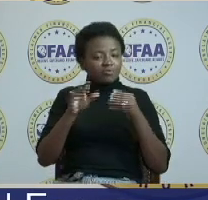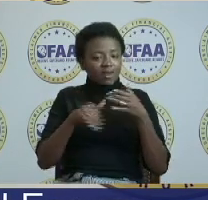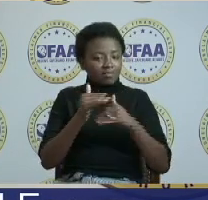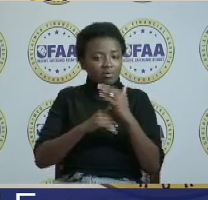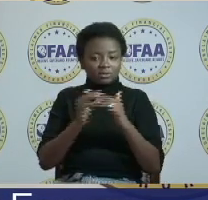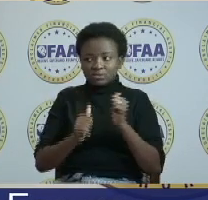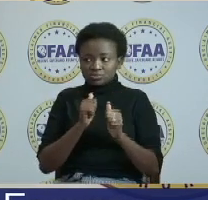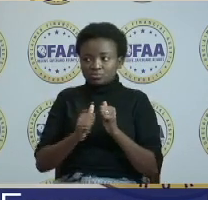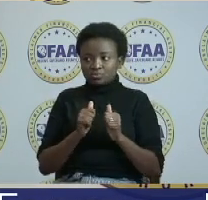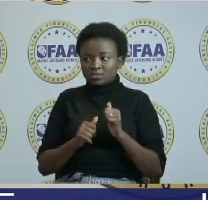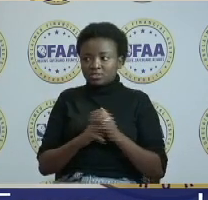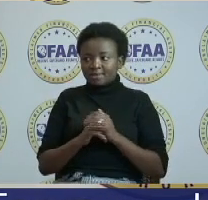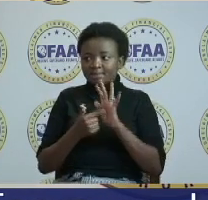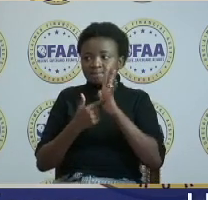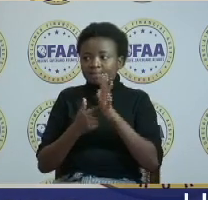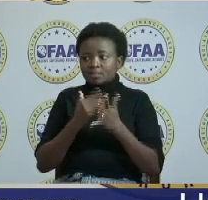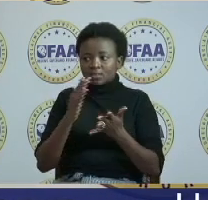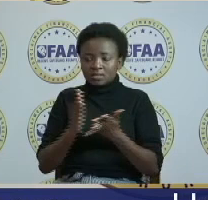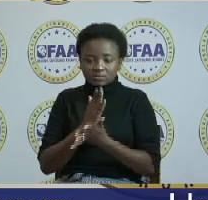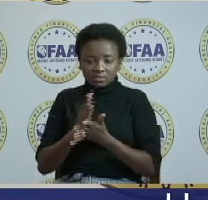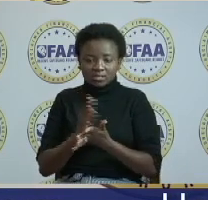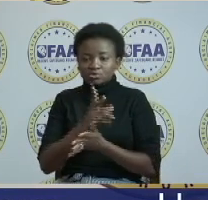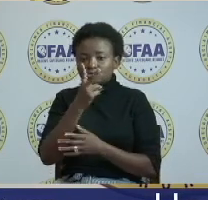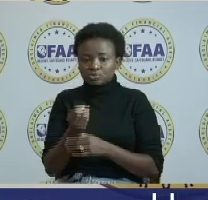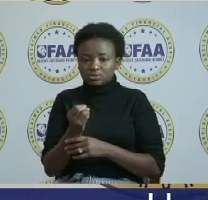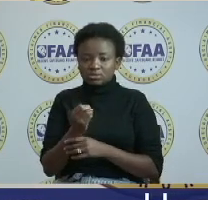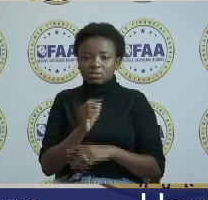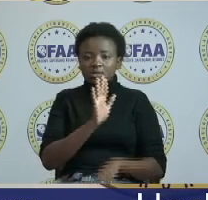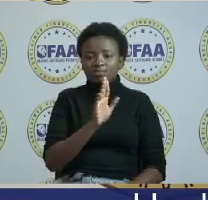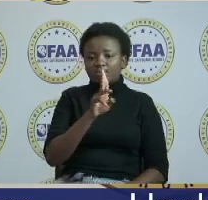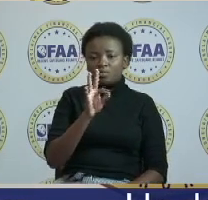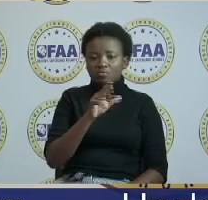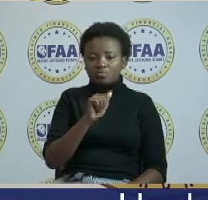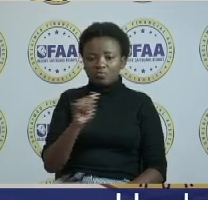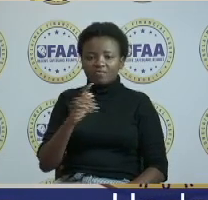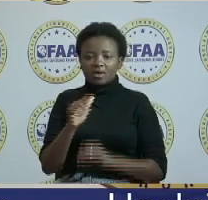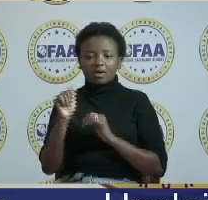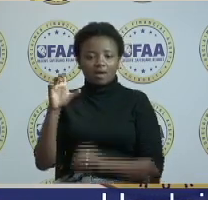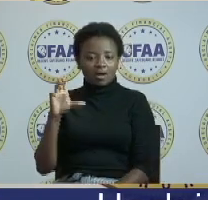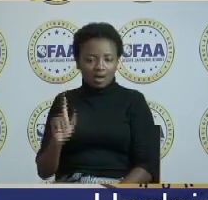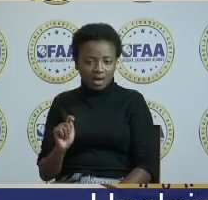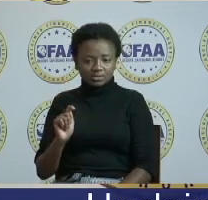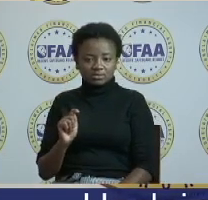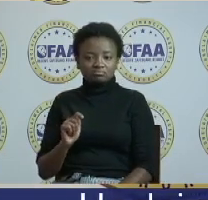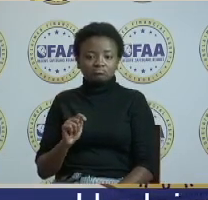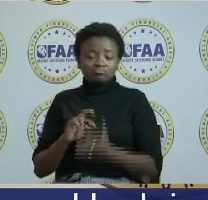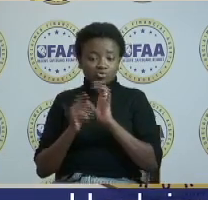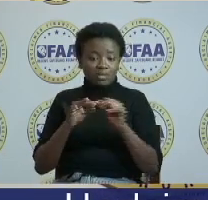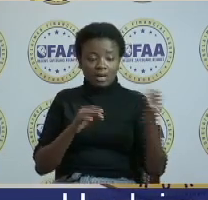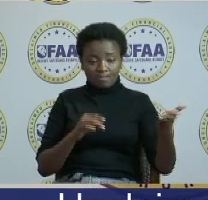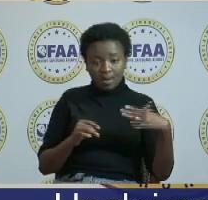is under Section 20 of the UFAA Act, that you can submit the returns in hard and soft